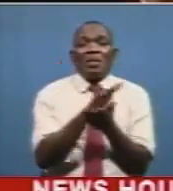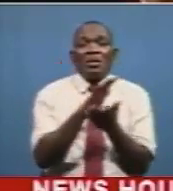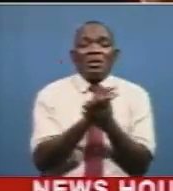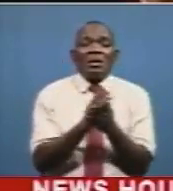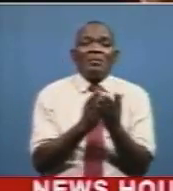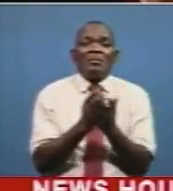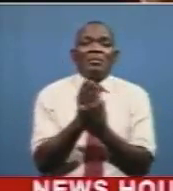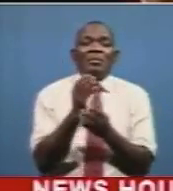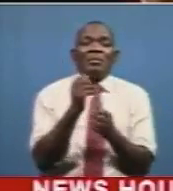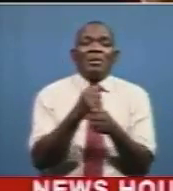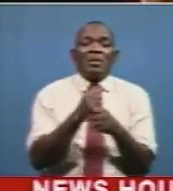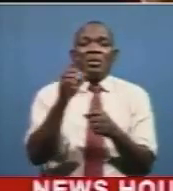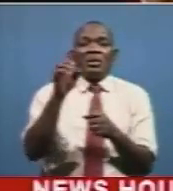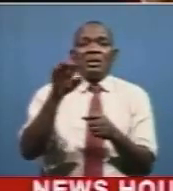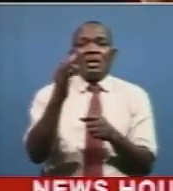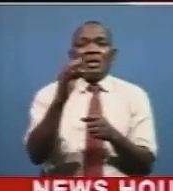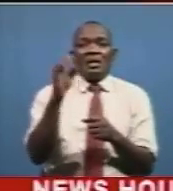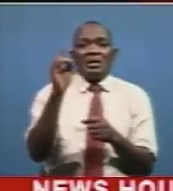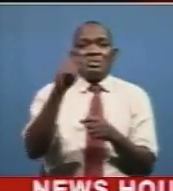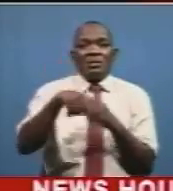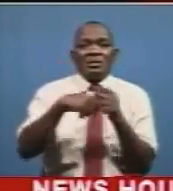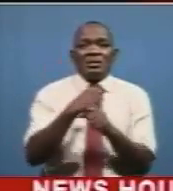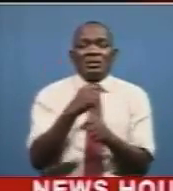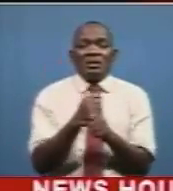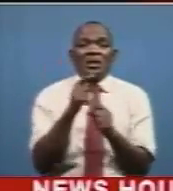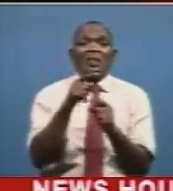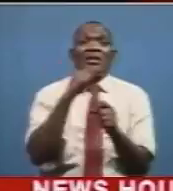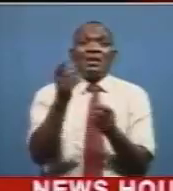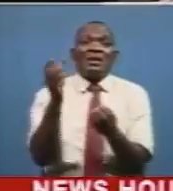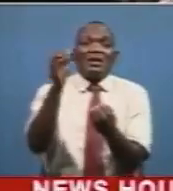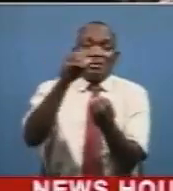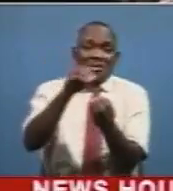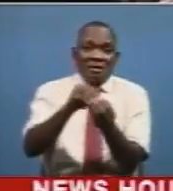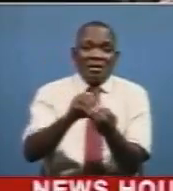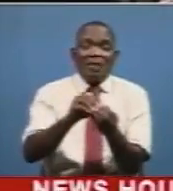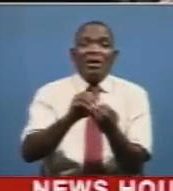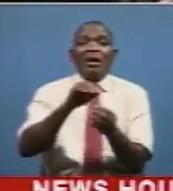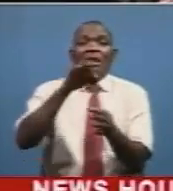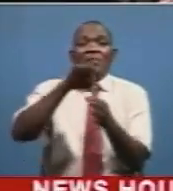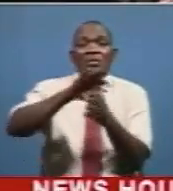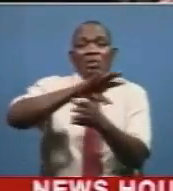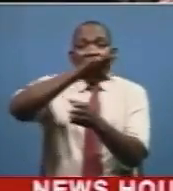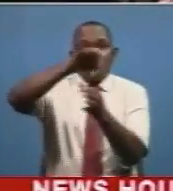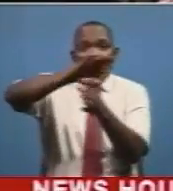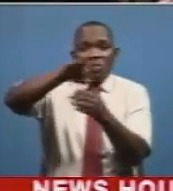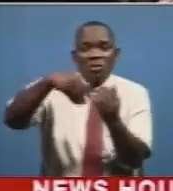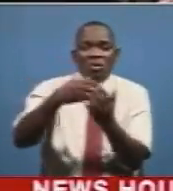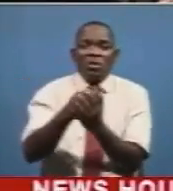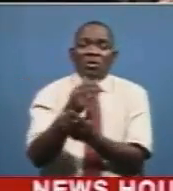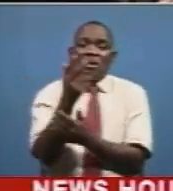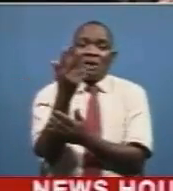on December 9, 2020. He added that total valid votes cast is